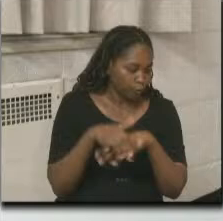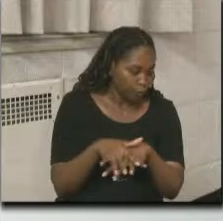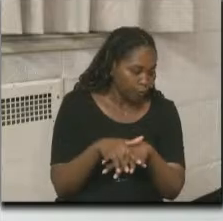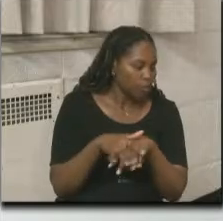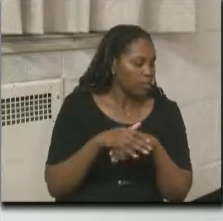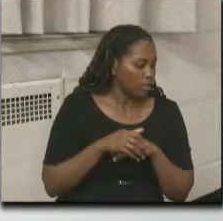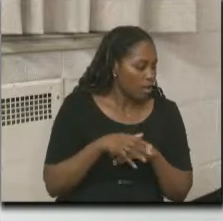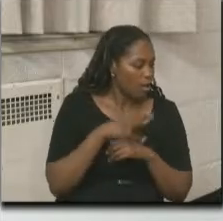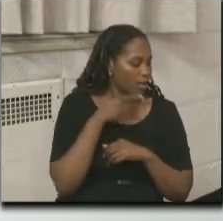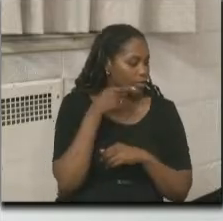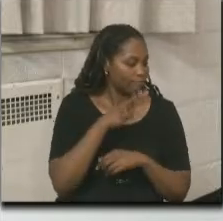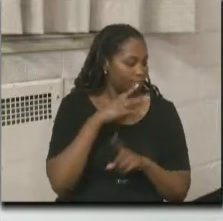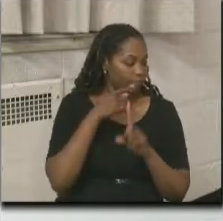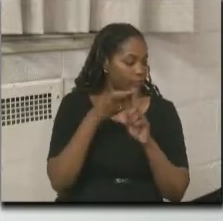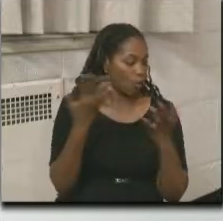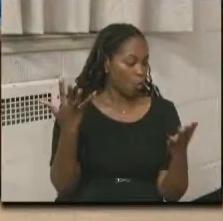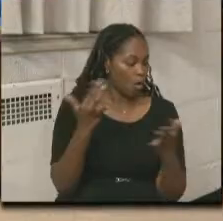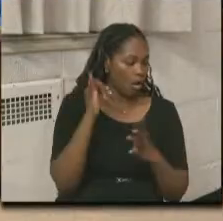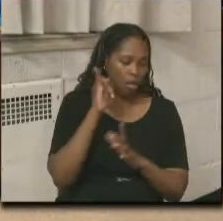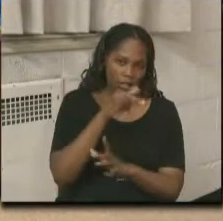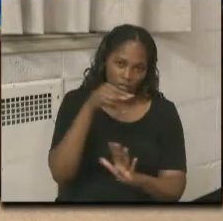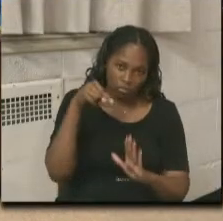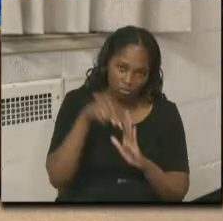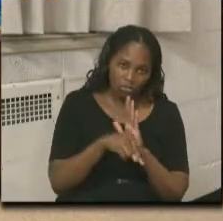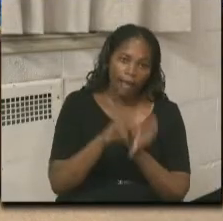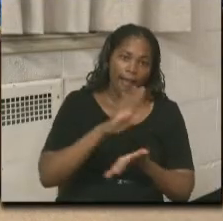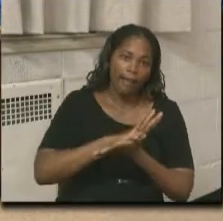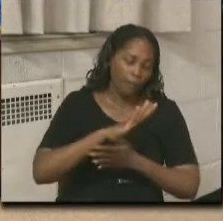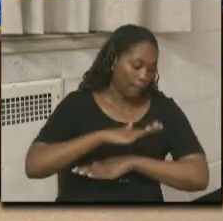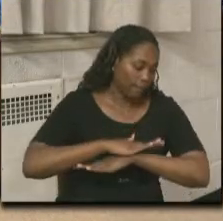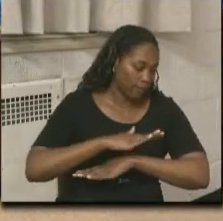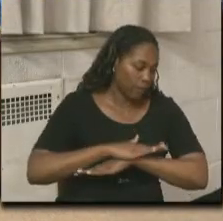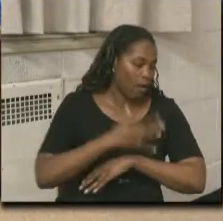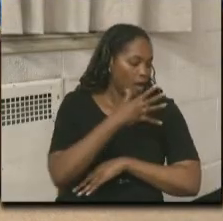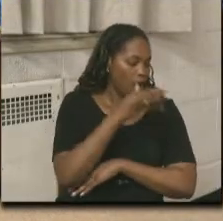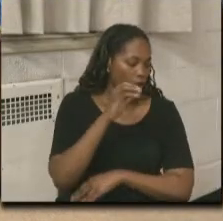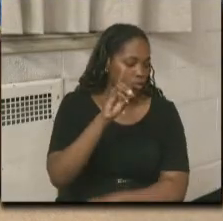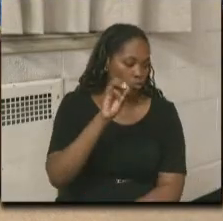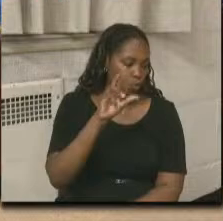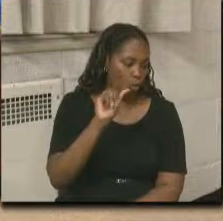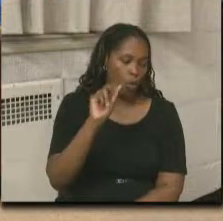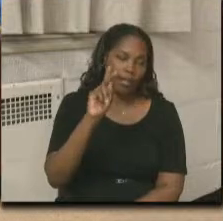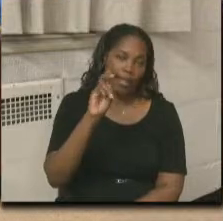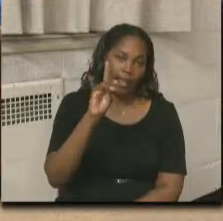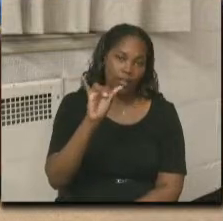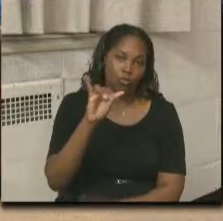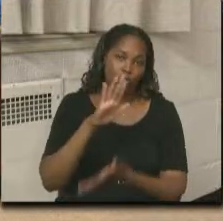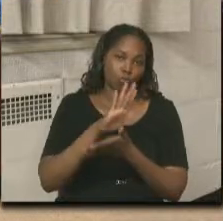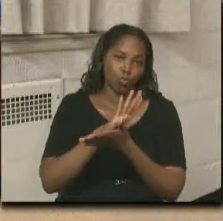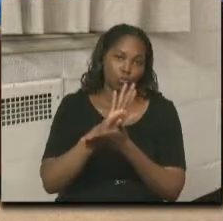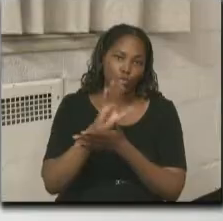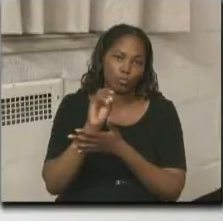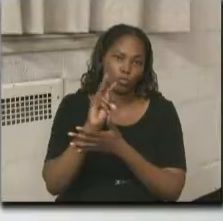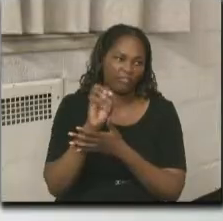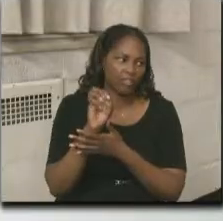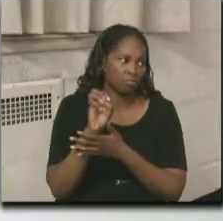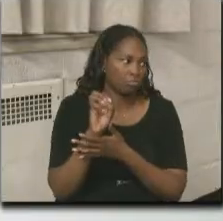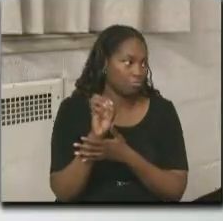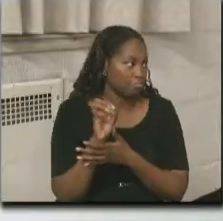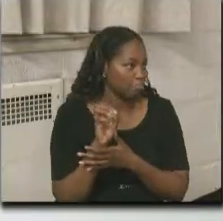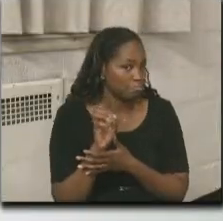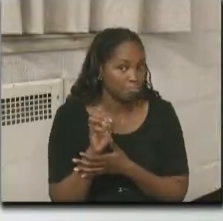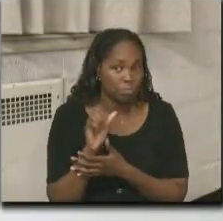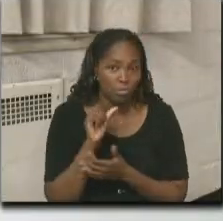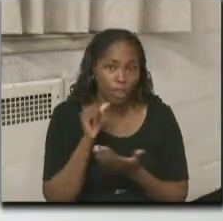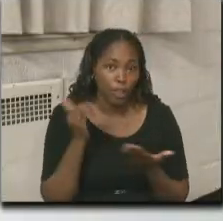and Dora Kennedy School Move. And I don't see that person. Finally,